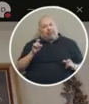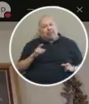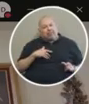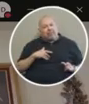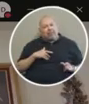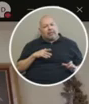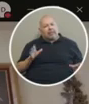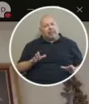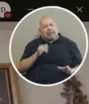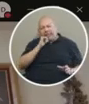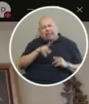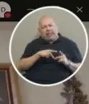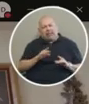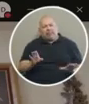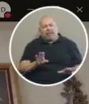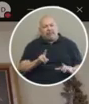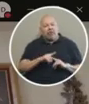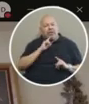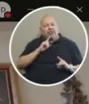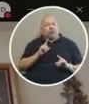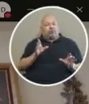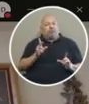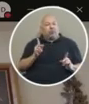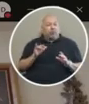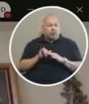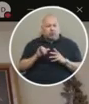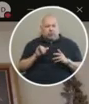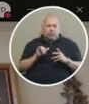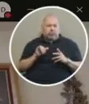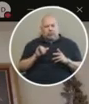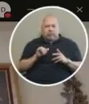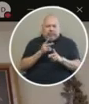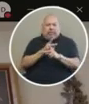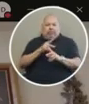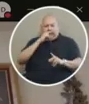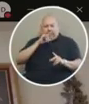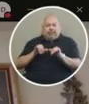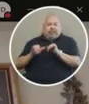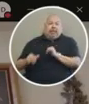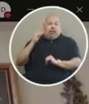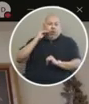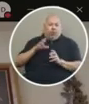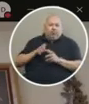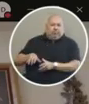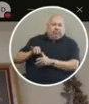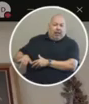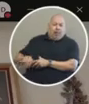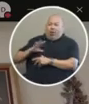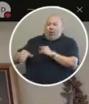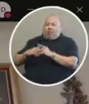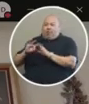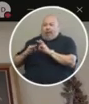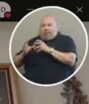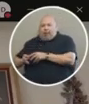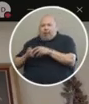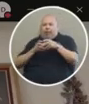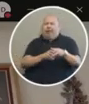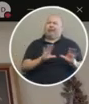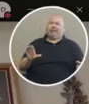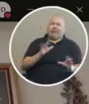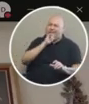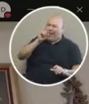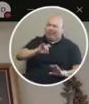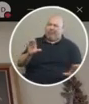be discouraging that type of behavior, encouraging people to keep the kids at home. And